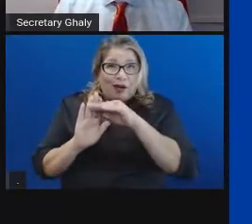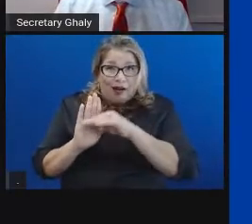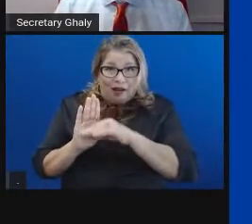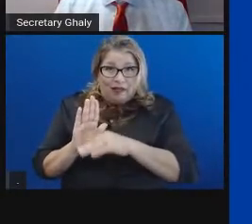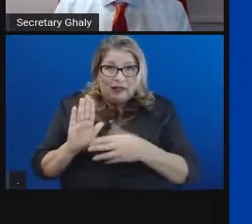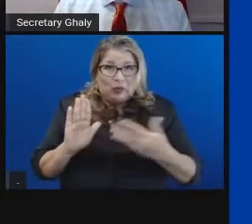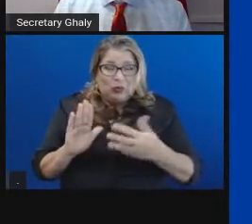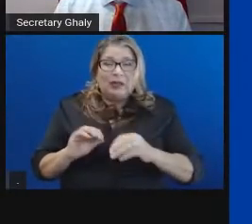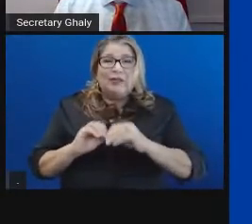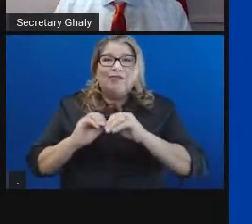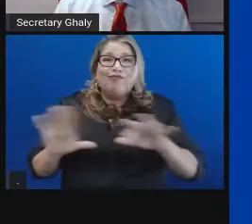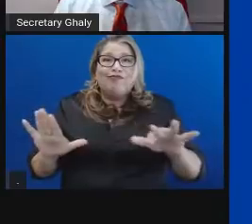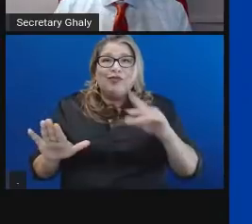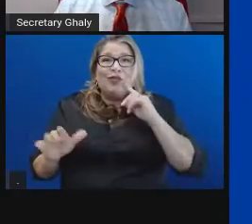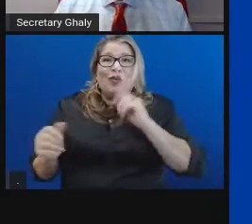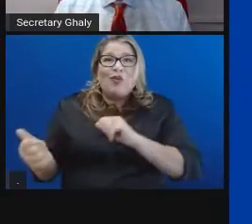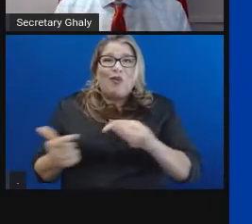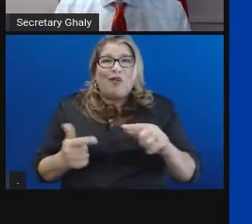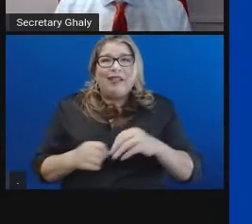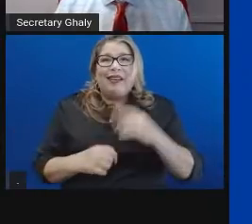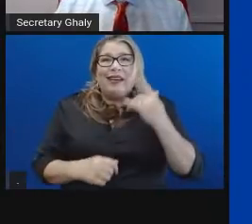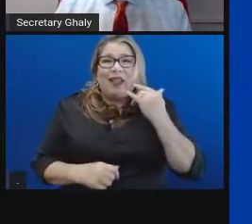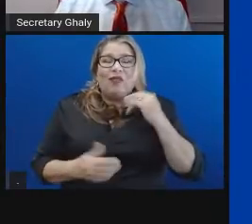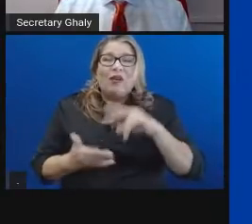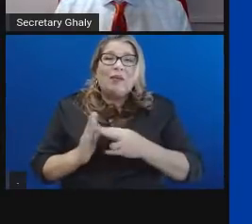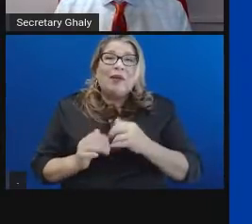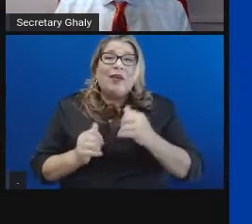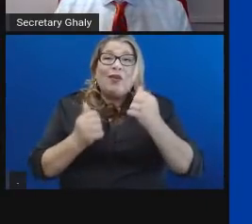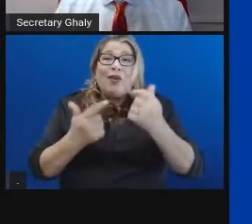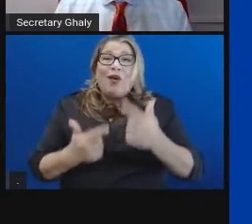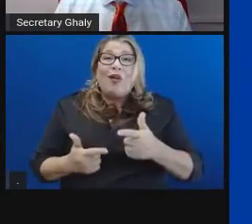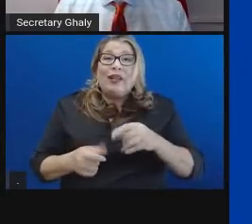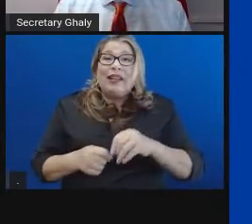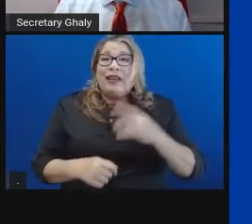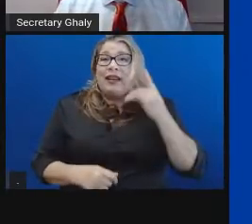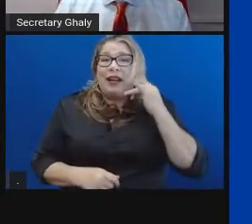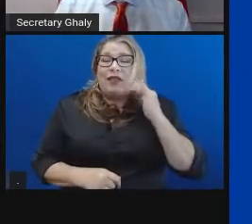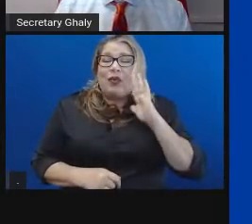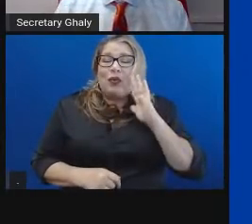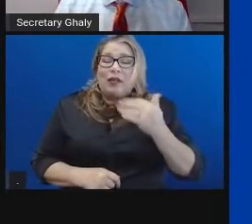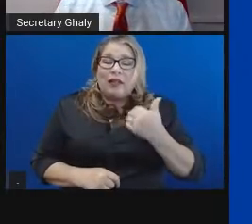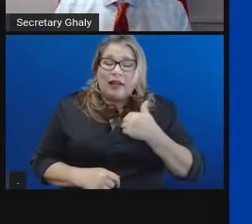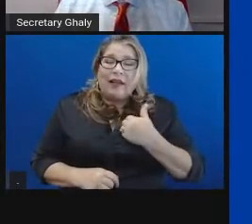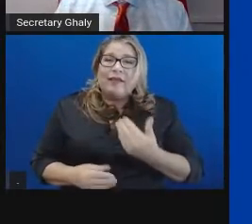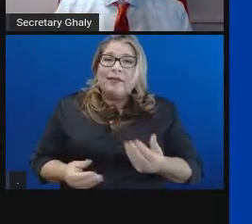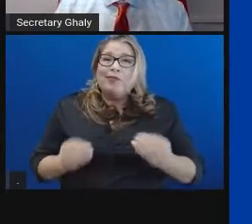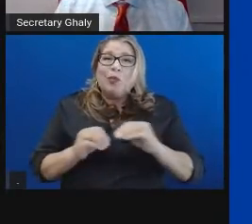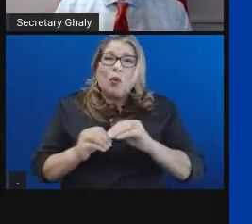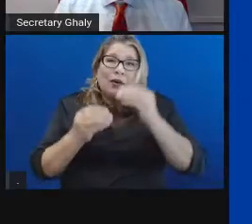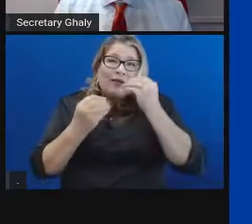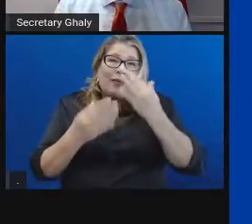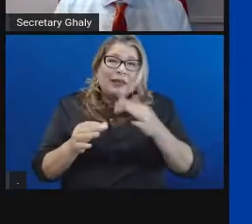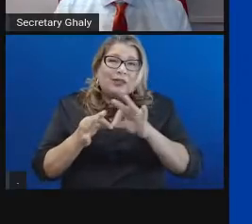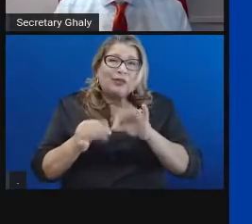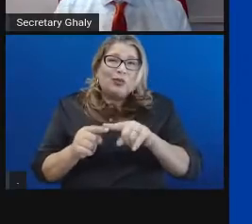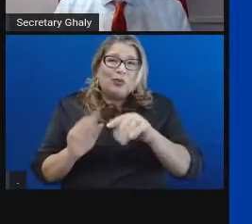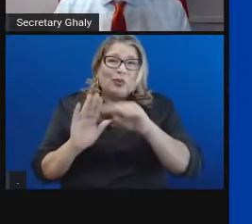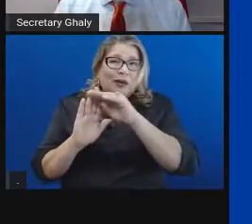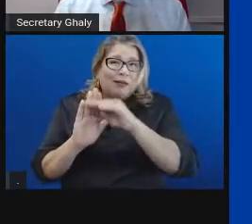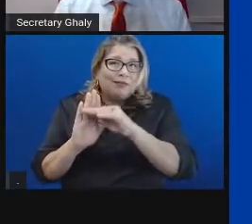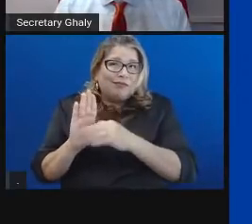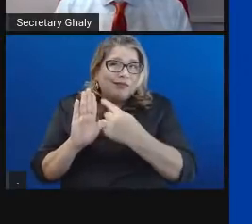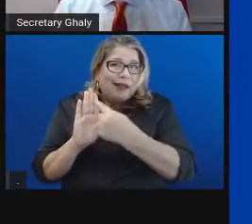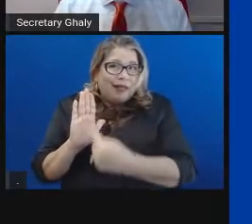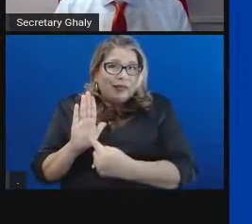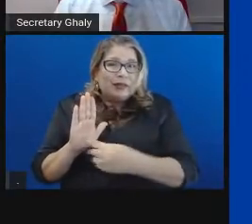so we can let all Californians benefit from the additional provision, not just of guidance, but